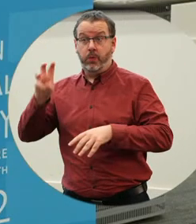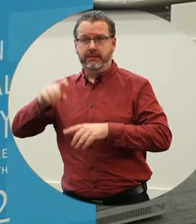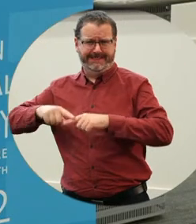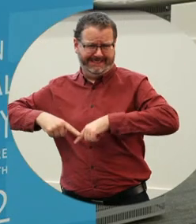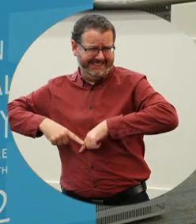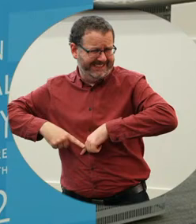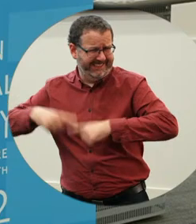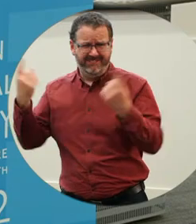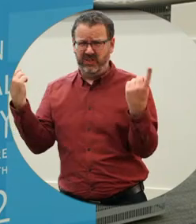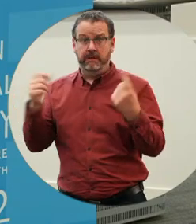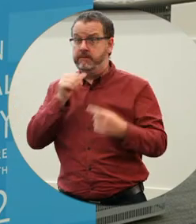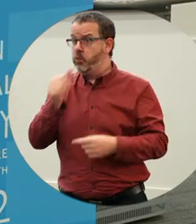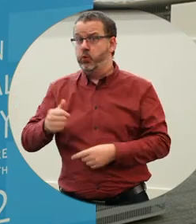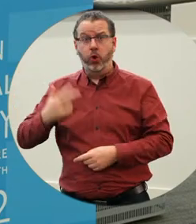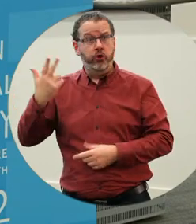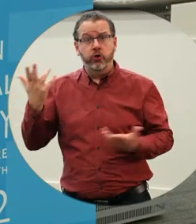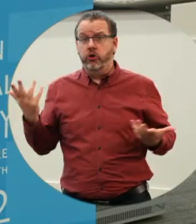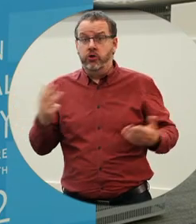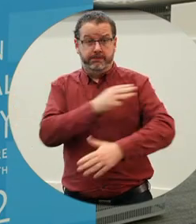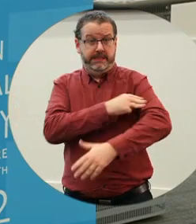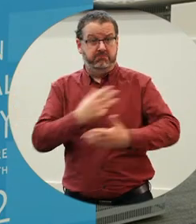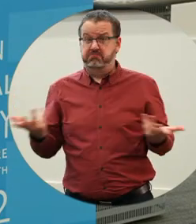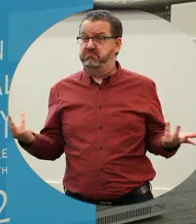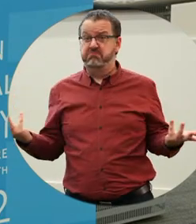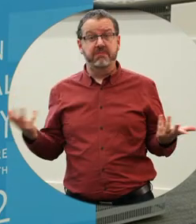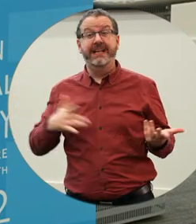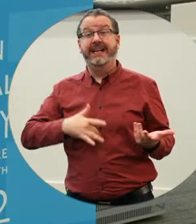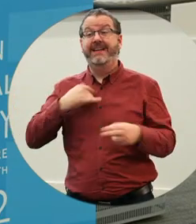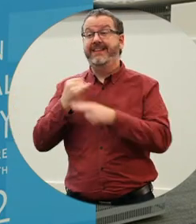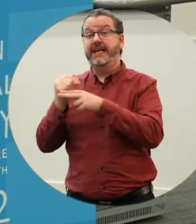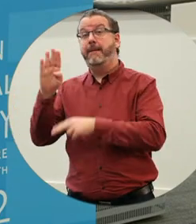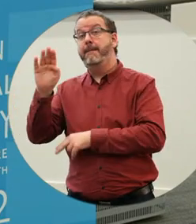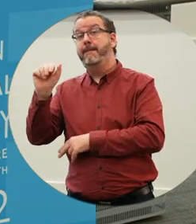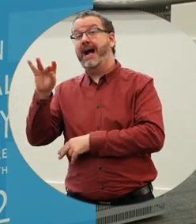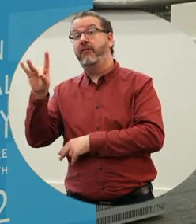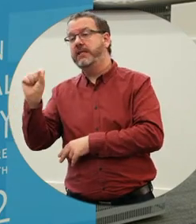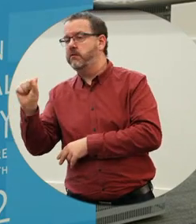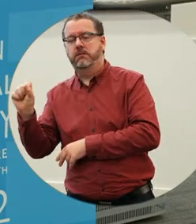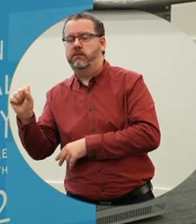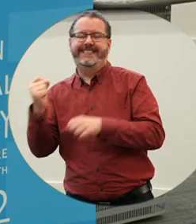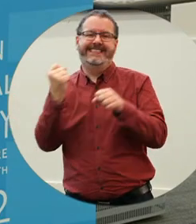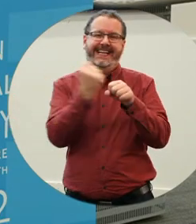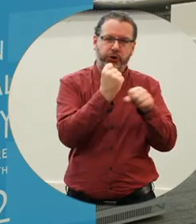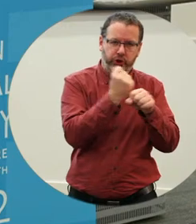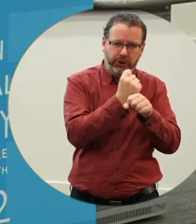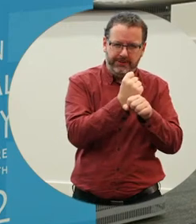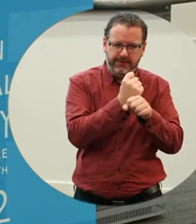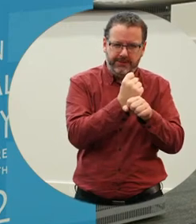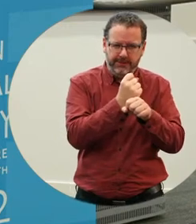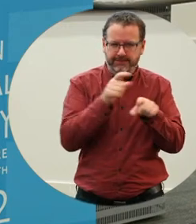were unarmed, where they lived not in barracks but in stations. They had a different